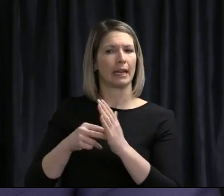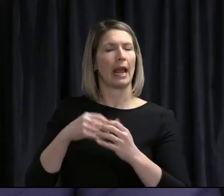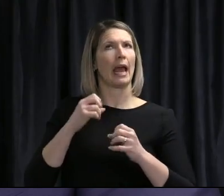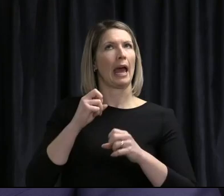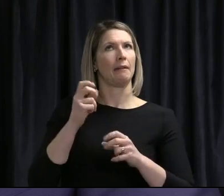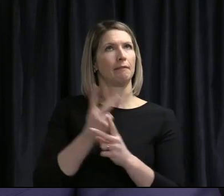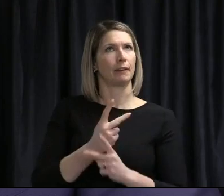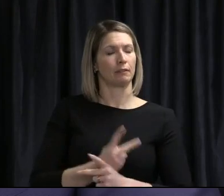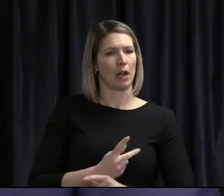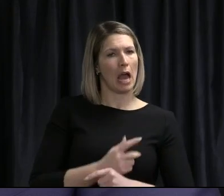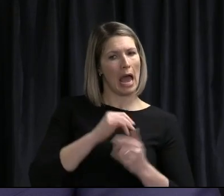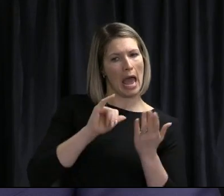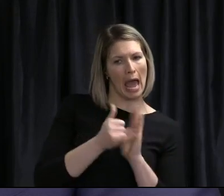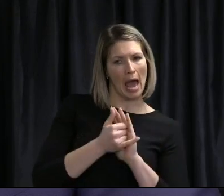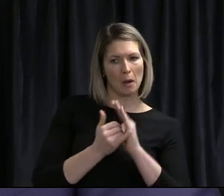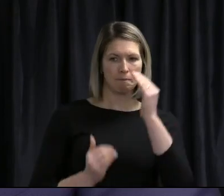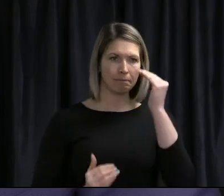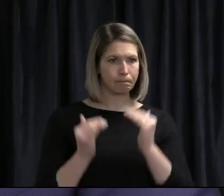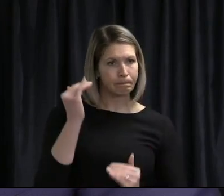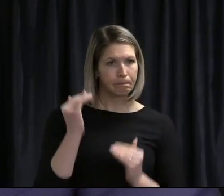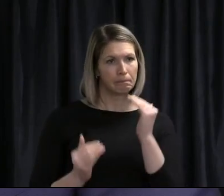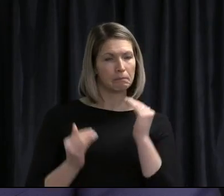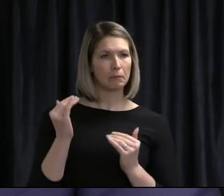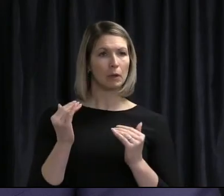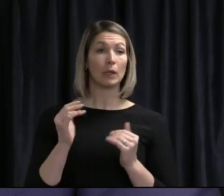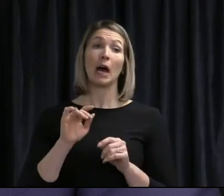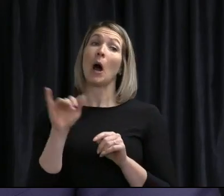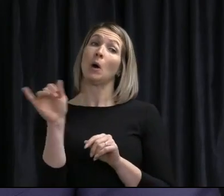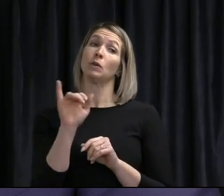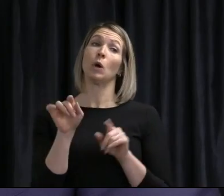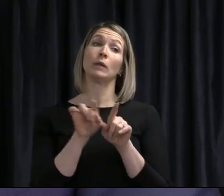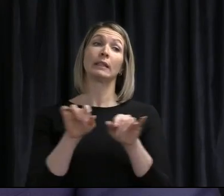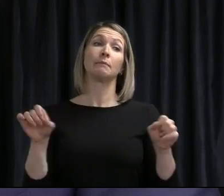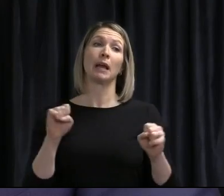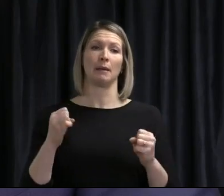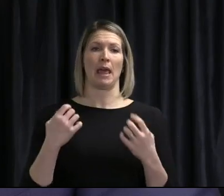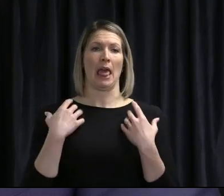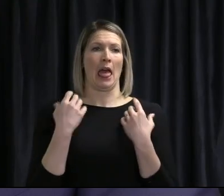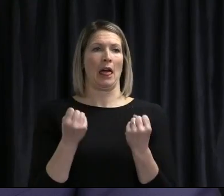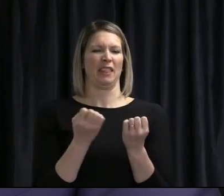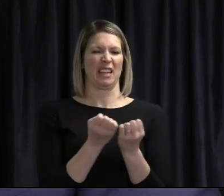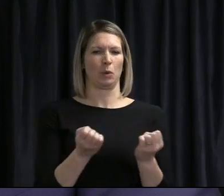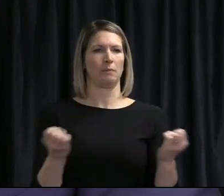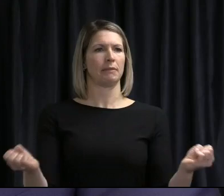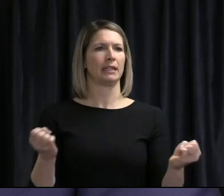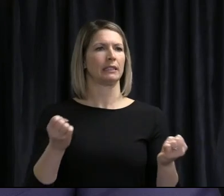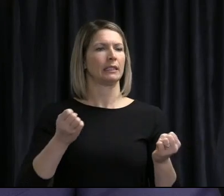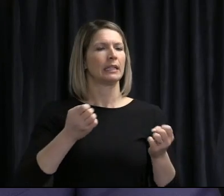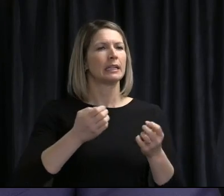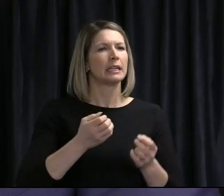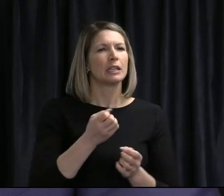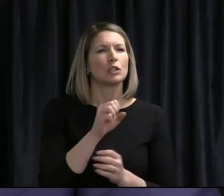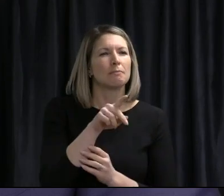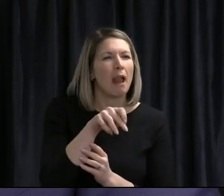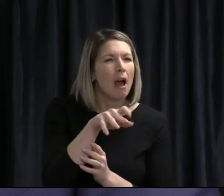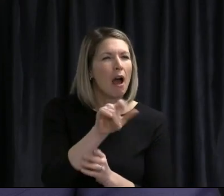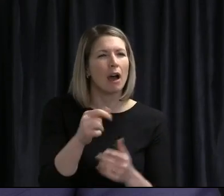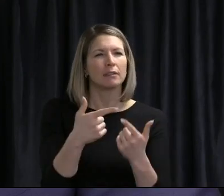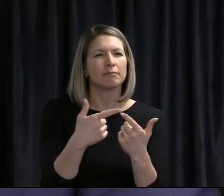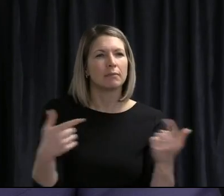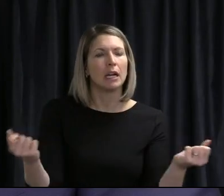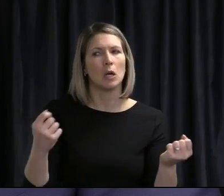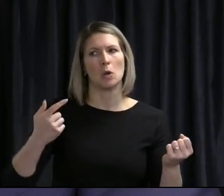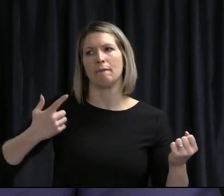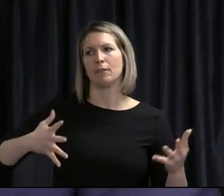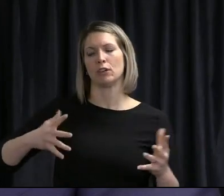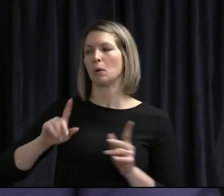looked at our supplies. We're working closely with the National Emergency Strategic Stockpile and our federal counterparts to make sure